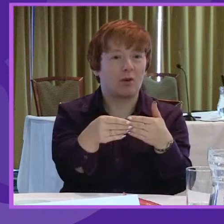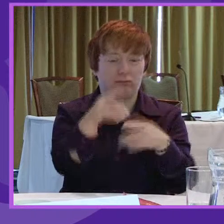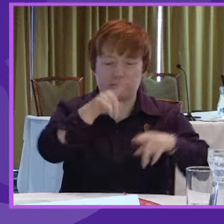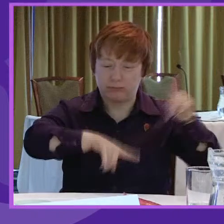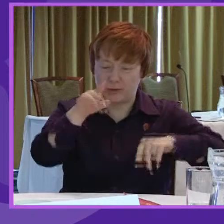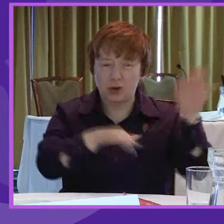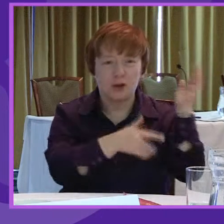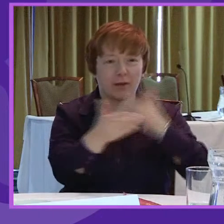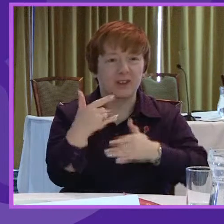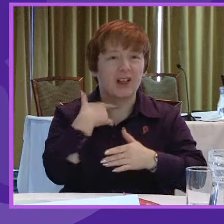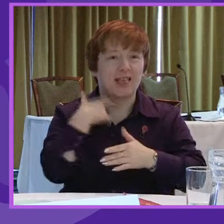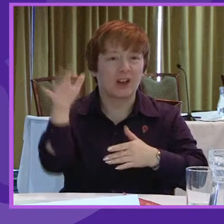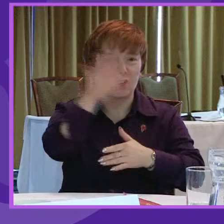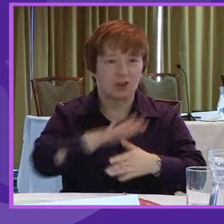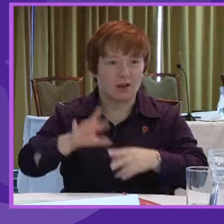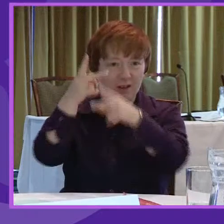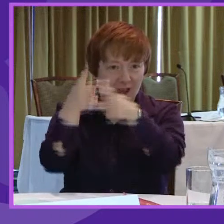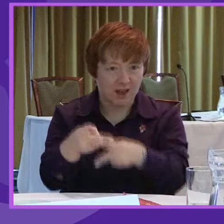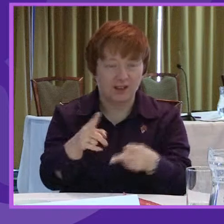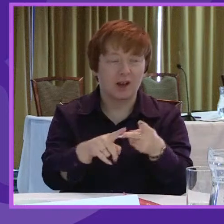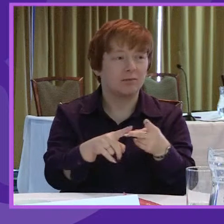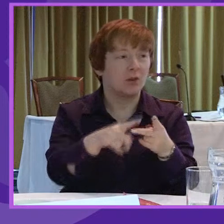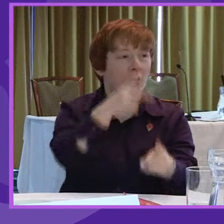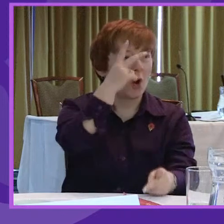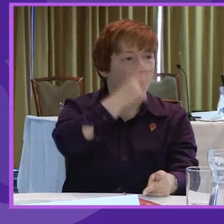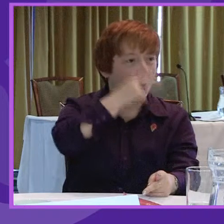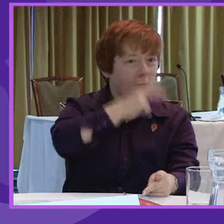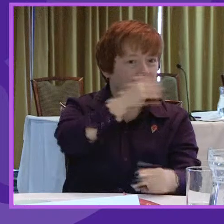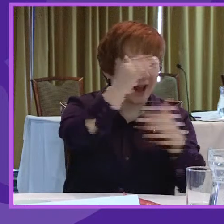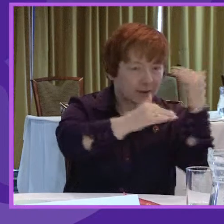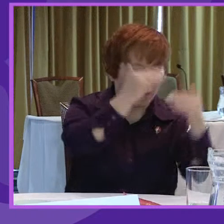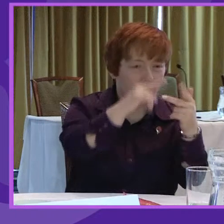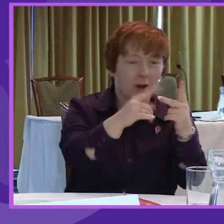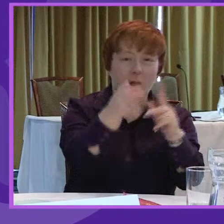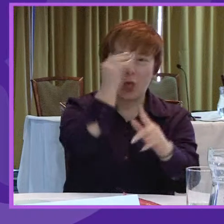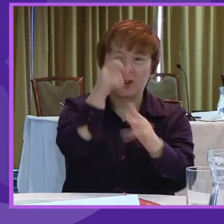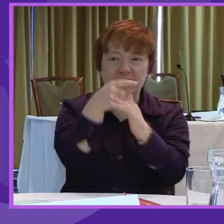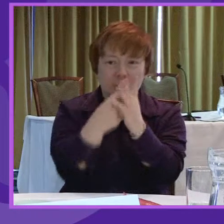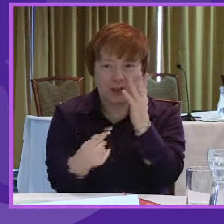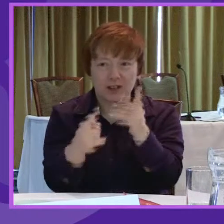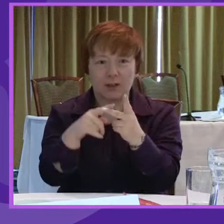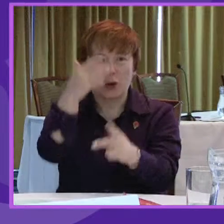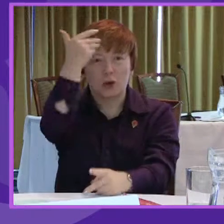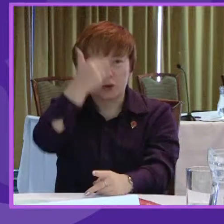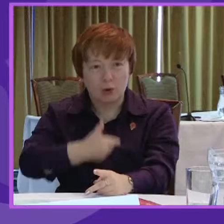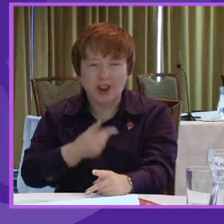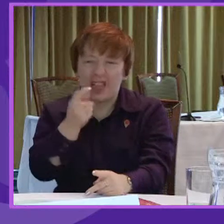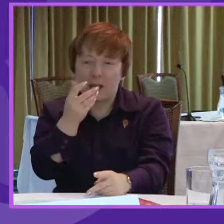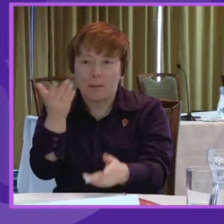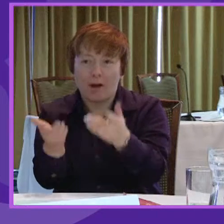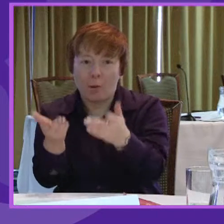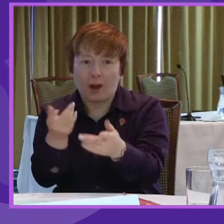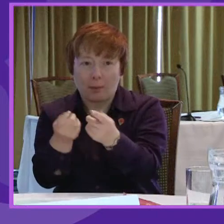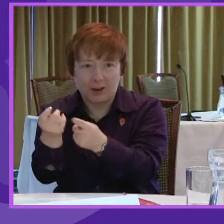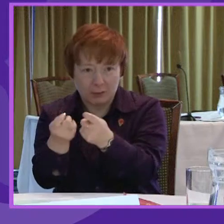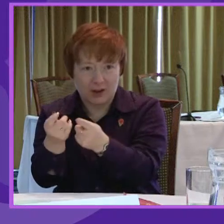Lancashire Care. So the services that I lead include older adult, learning disability, stroke, bit of weight management, and I lead a